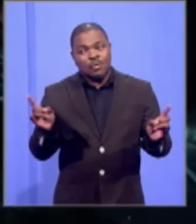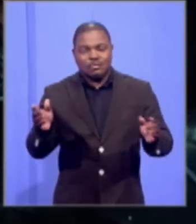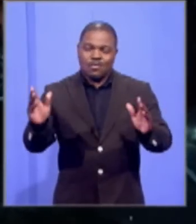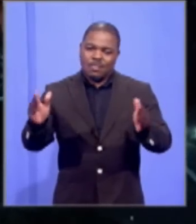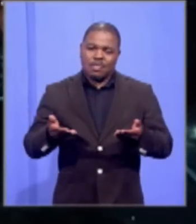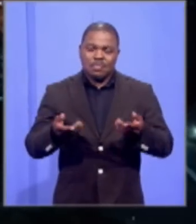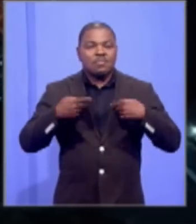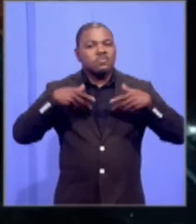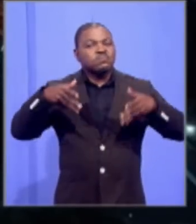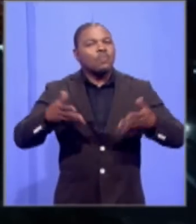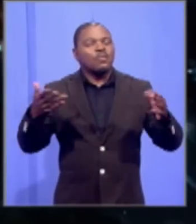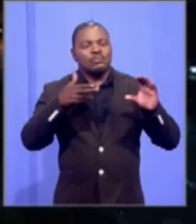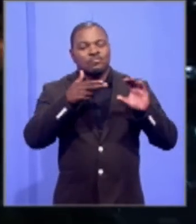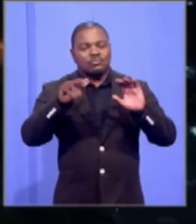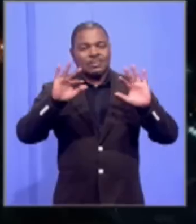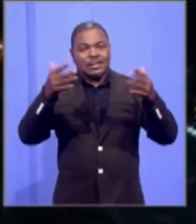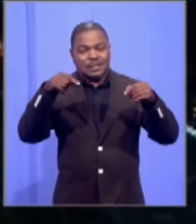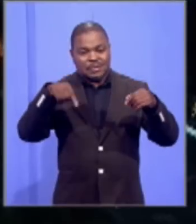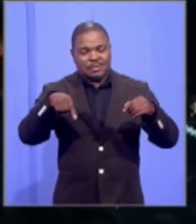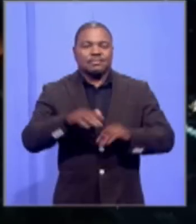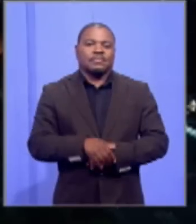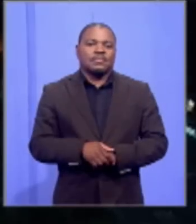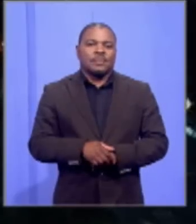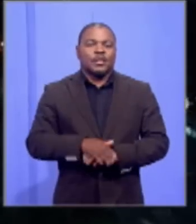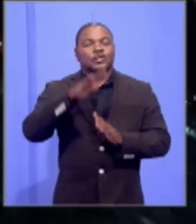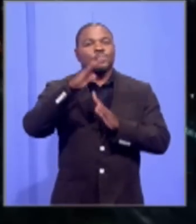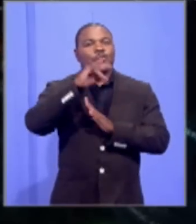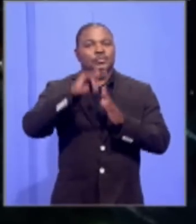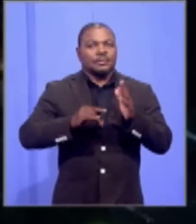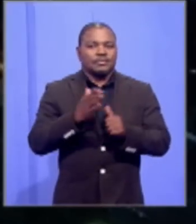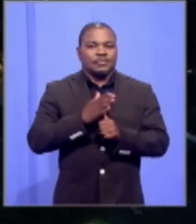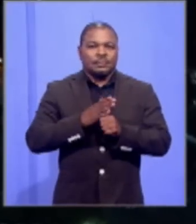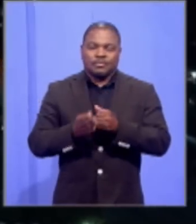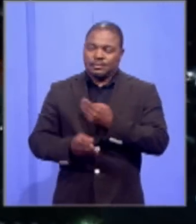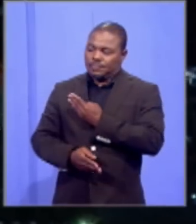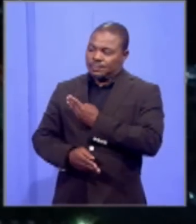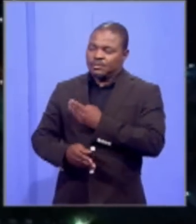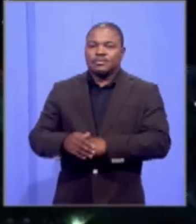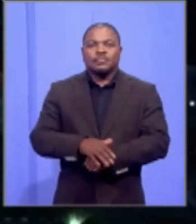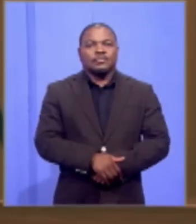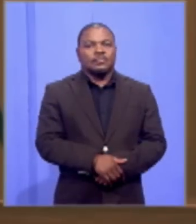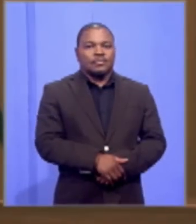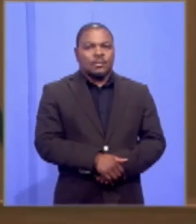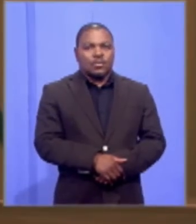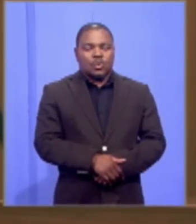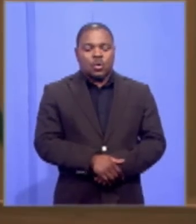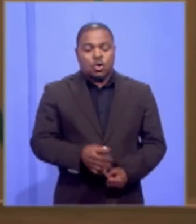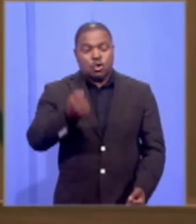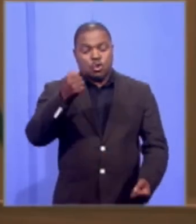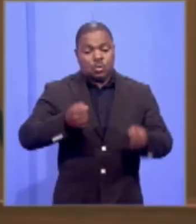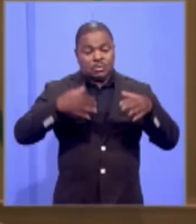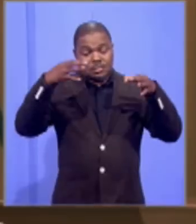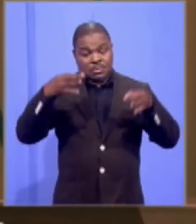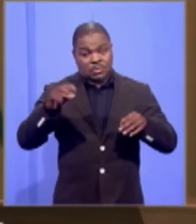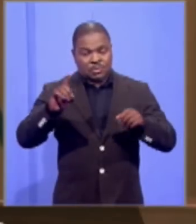re gaša go tšwa studio 10 re thoma pele ka tšeo di tantšego šedi. The court rules that it was made